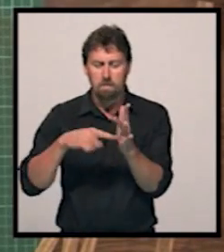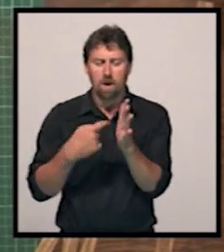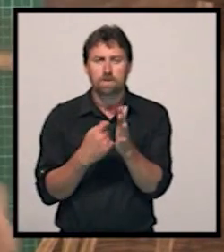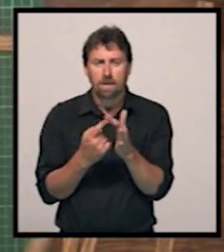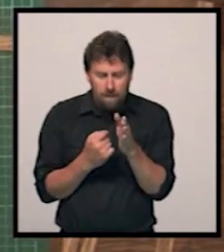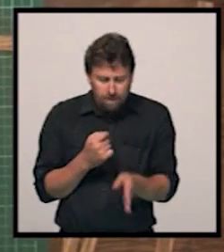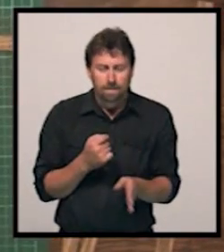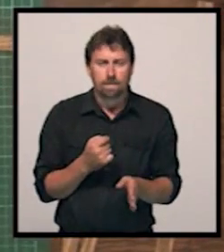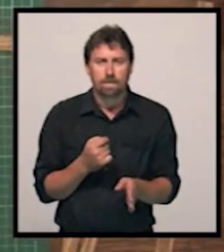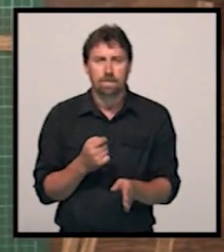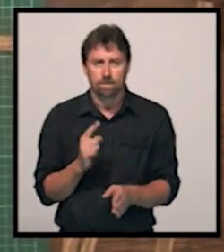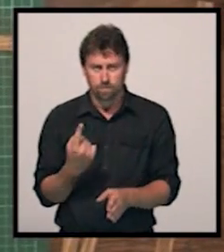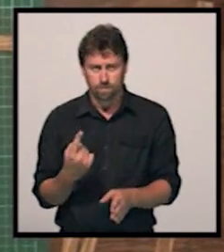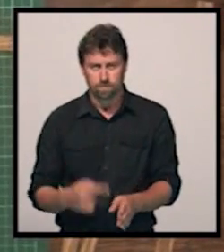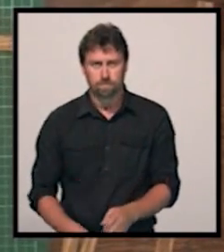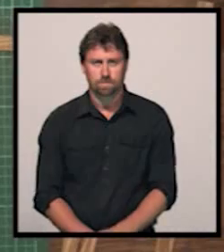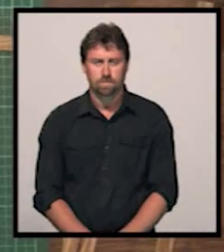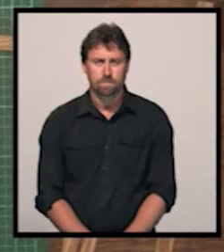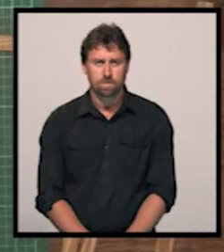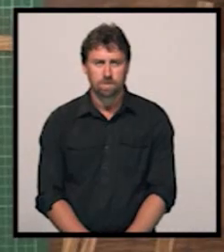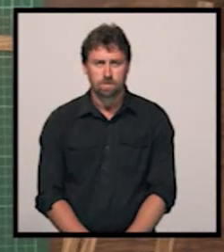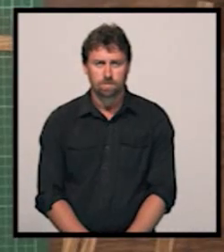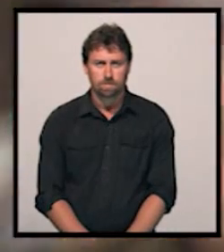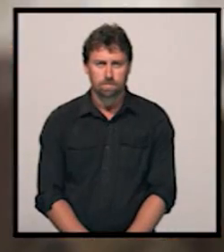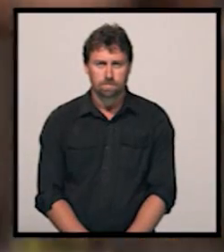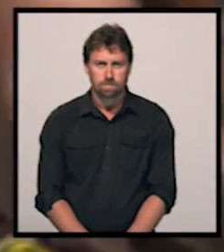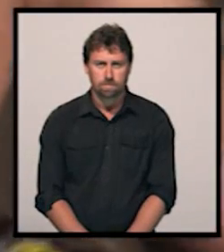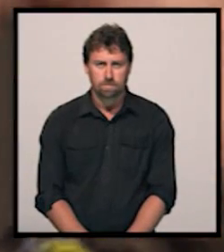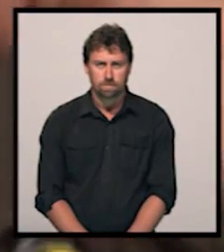I won't do all 8, I'll just do 4.